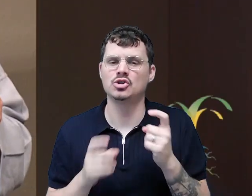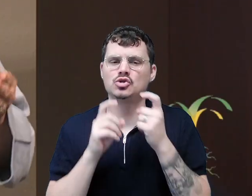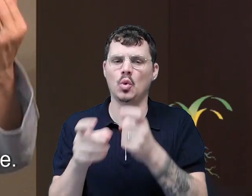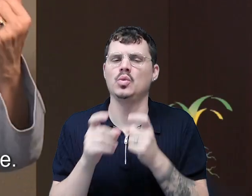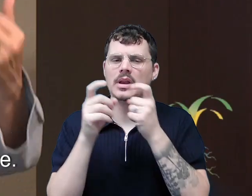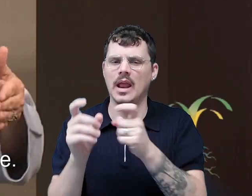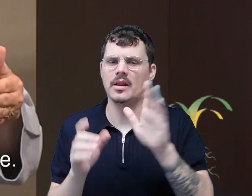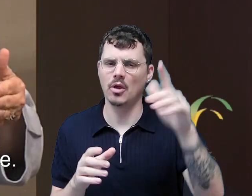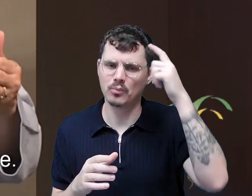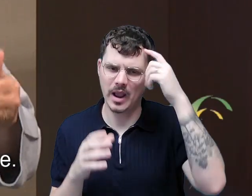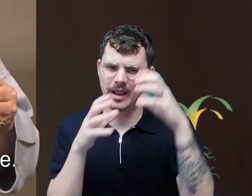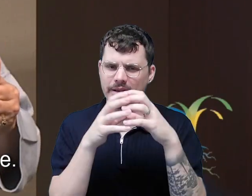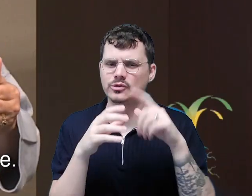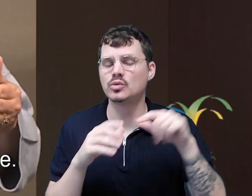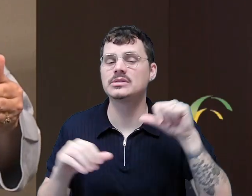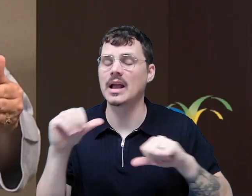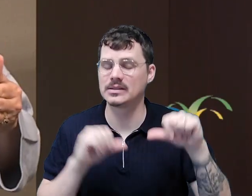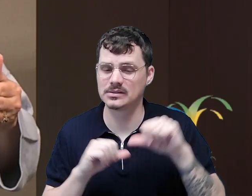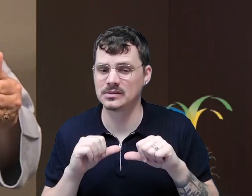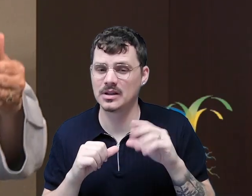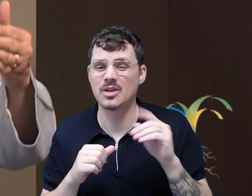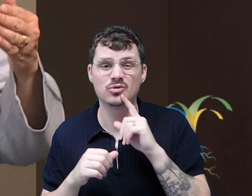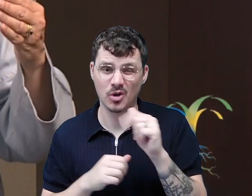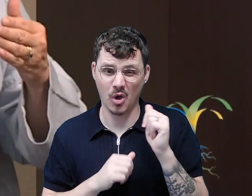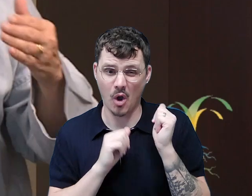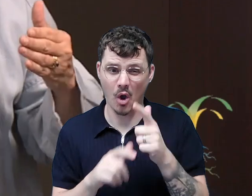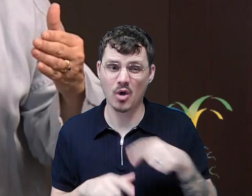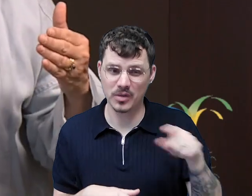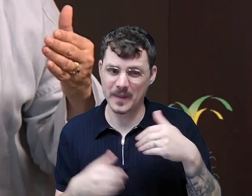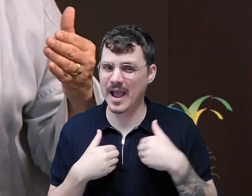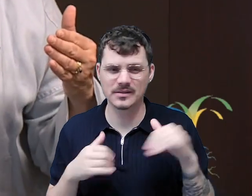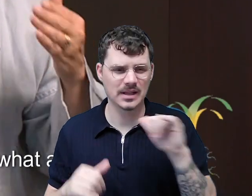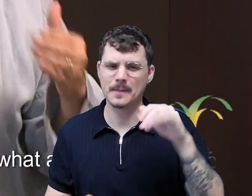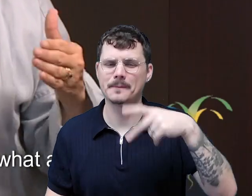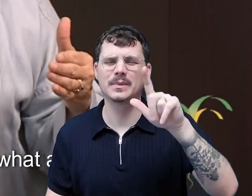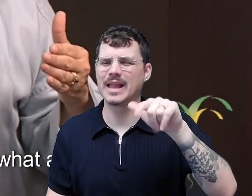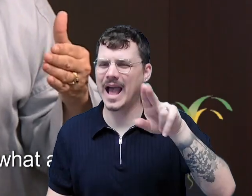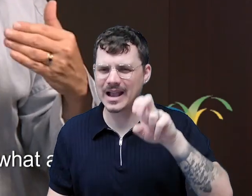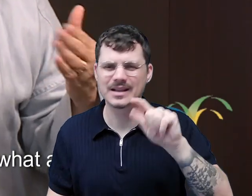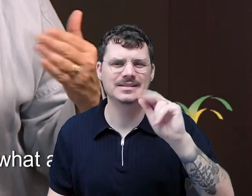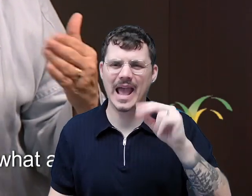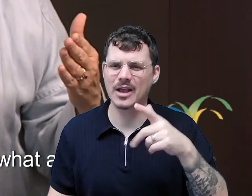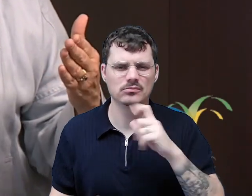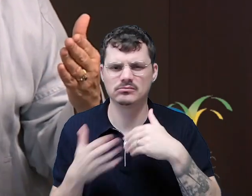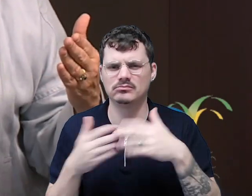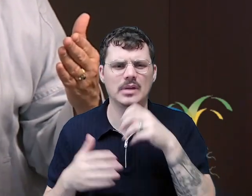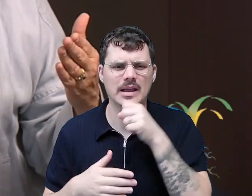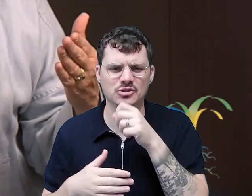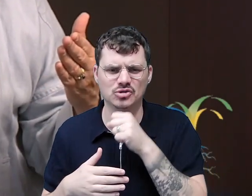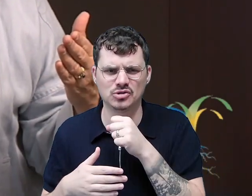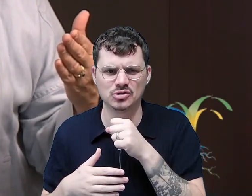syndrome donated their brains to science. And almost all of them had plaques and tangles, no matter what age they